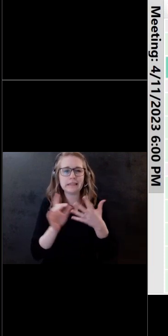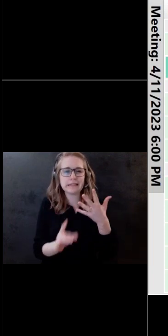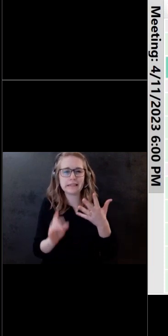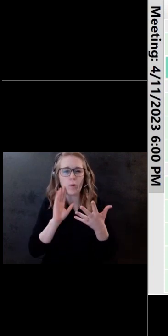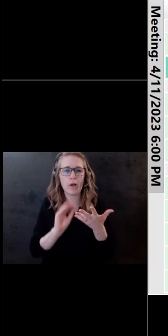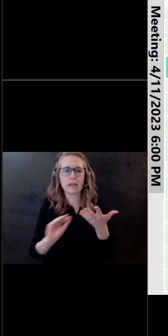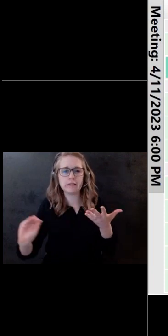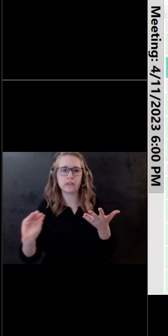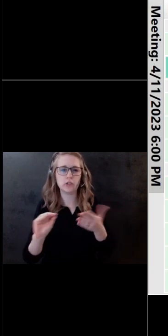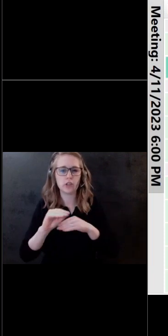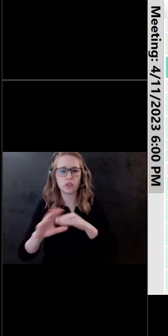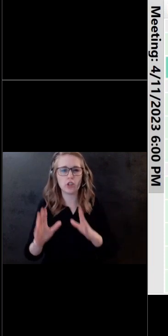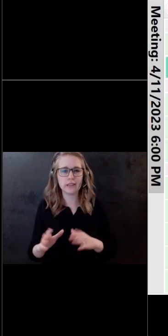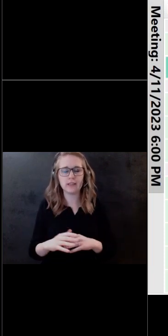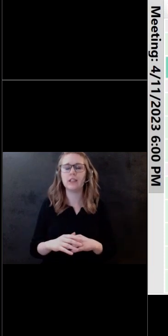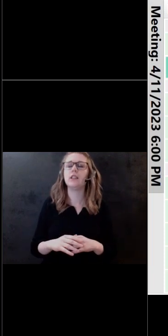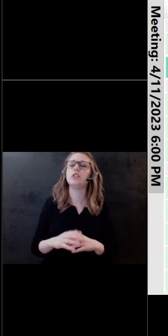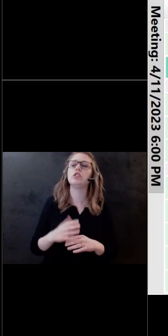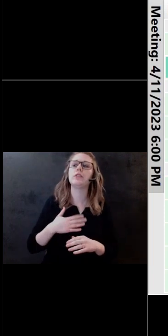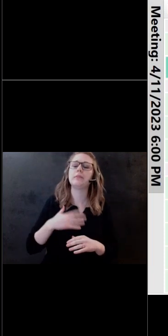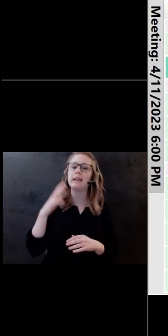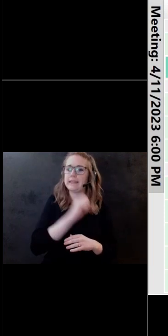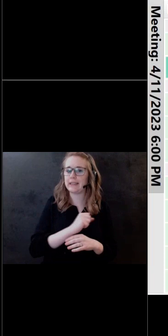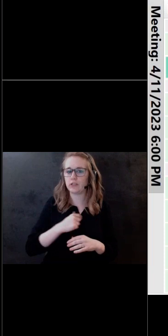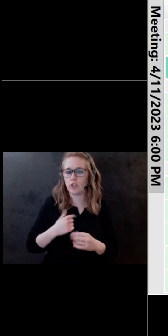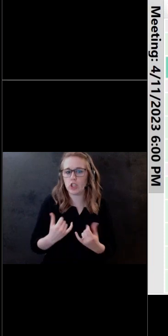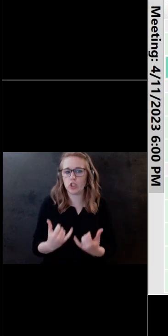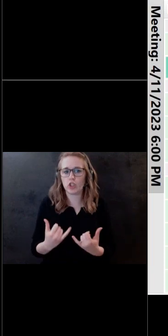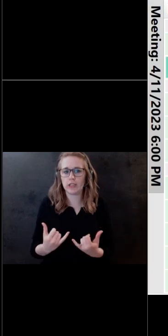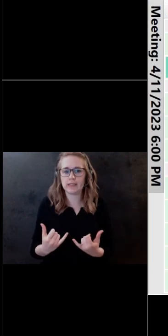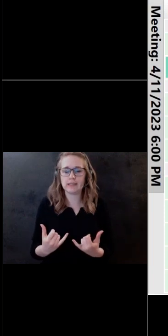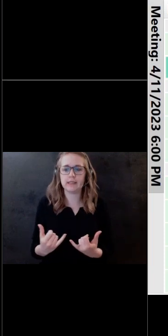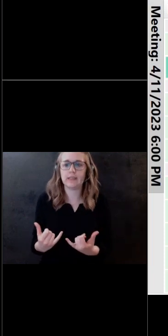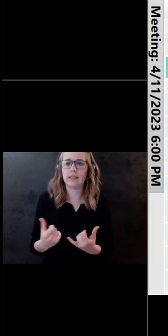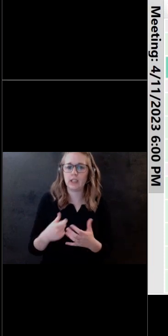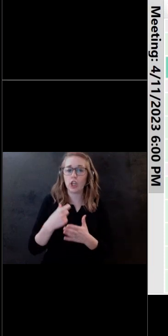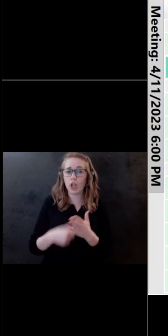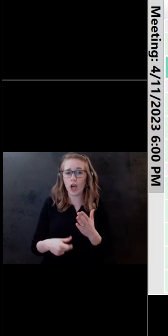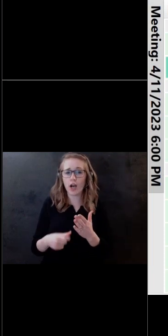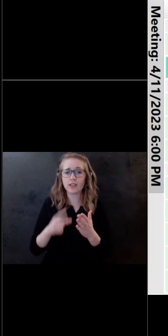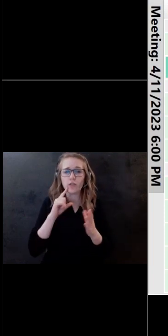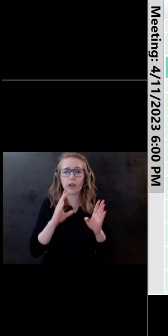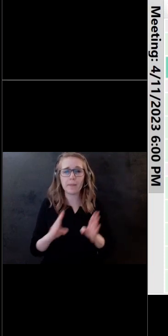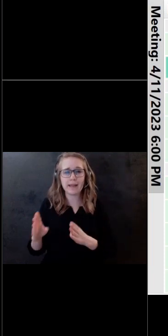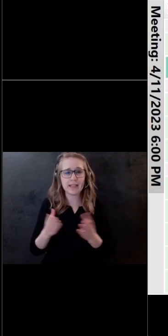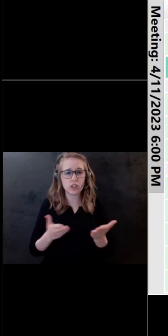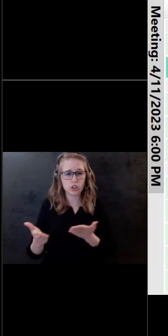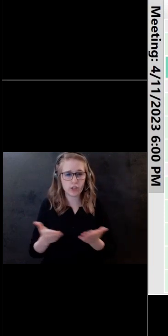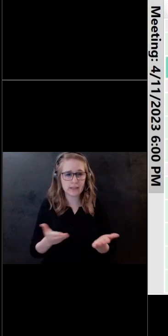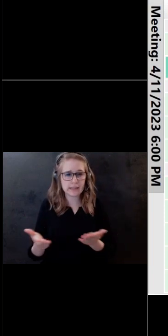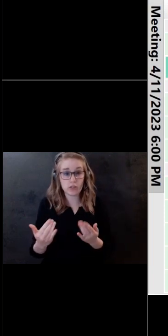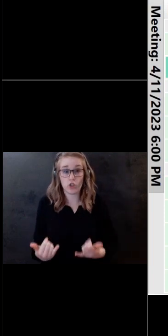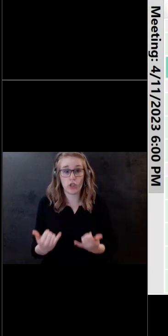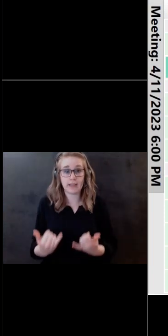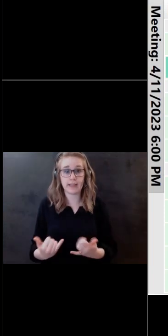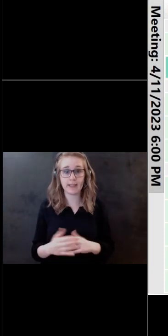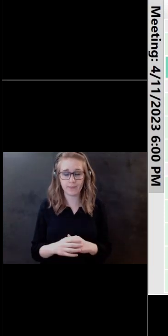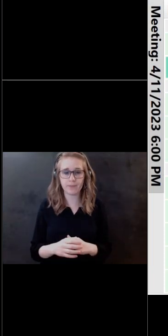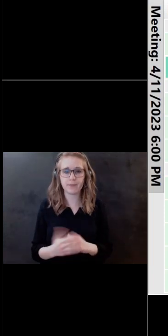It's my guesstimate on the current, you know, costs of planning services currently.